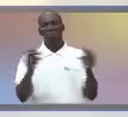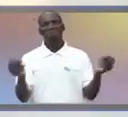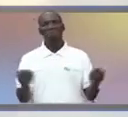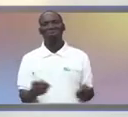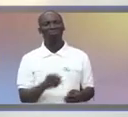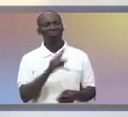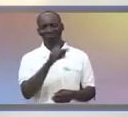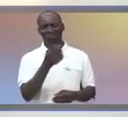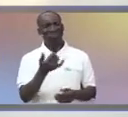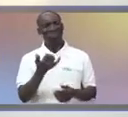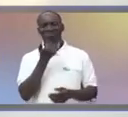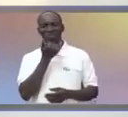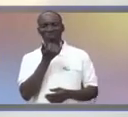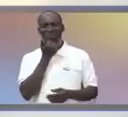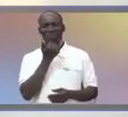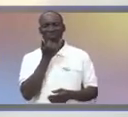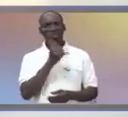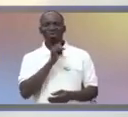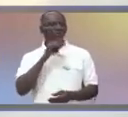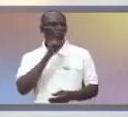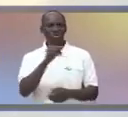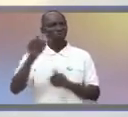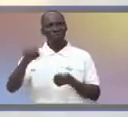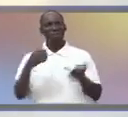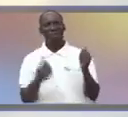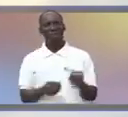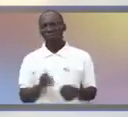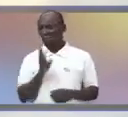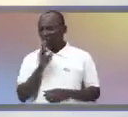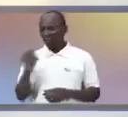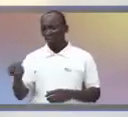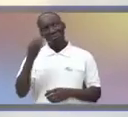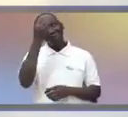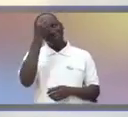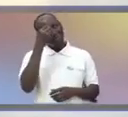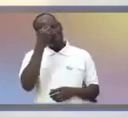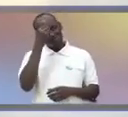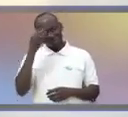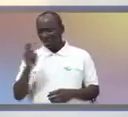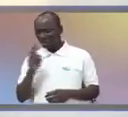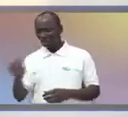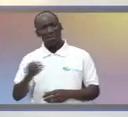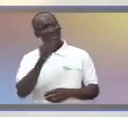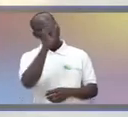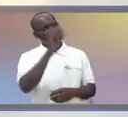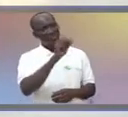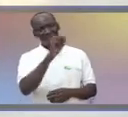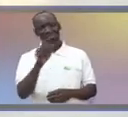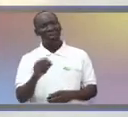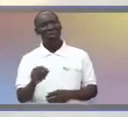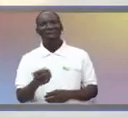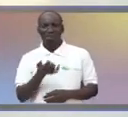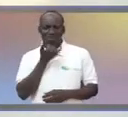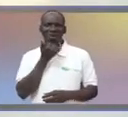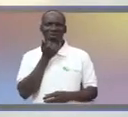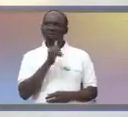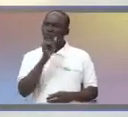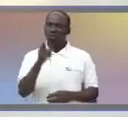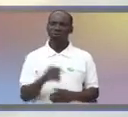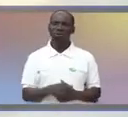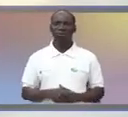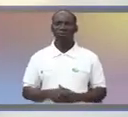on recognize ohunu ompe onka ho ahye se de atitimre no mu